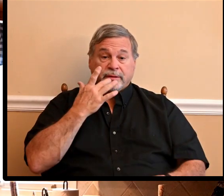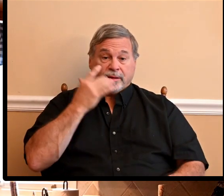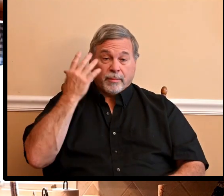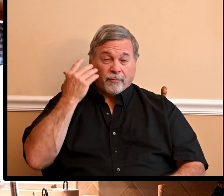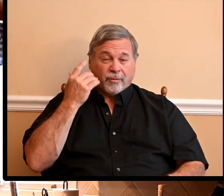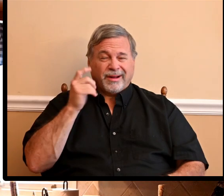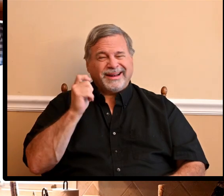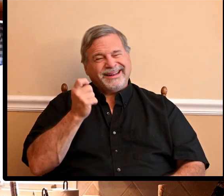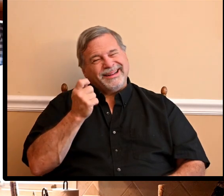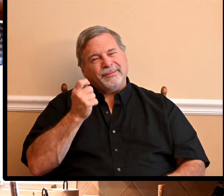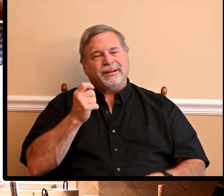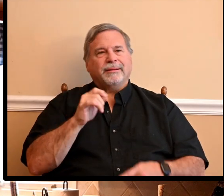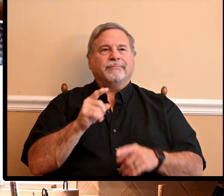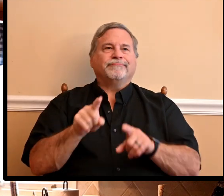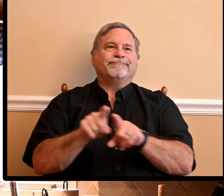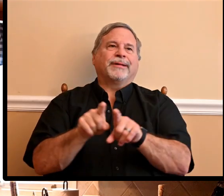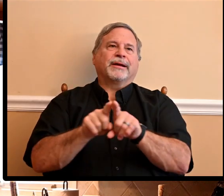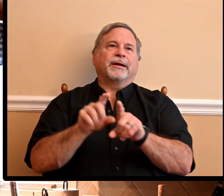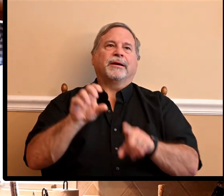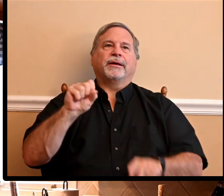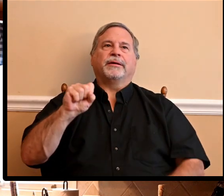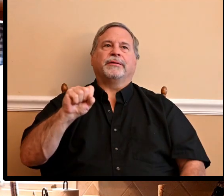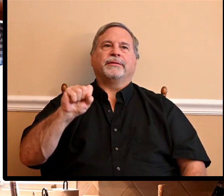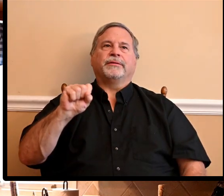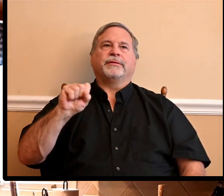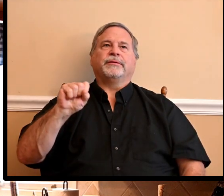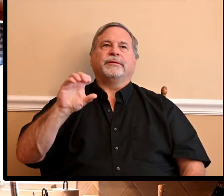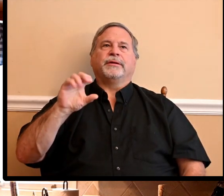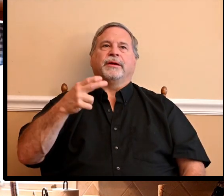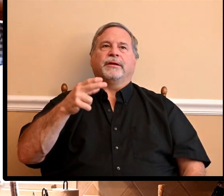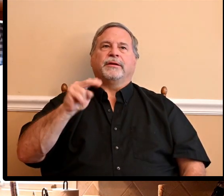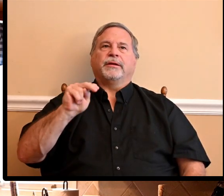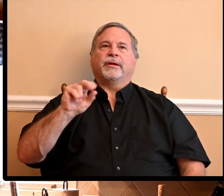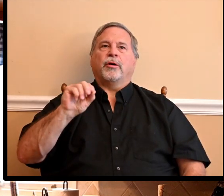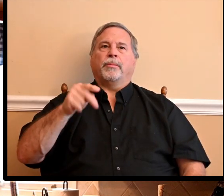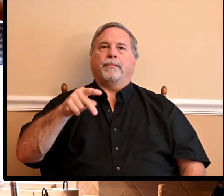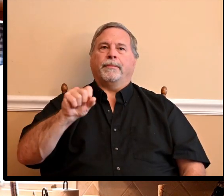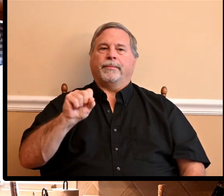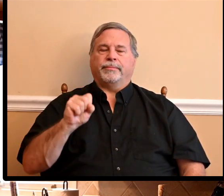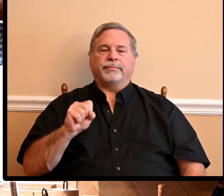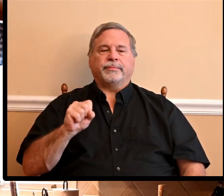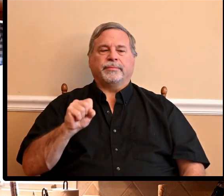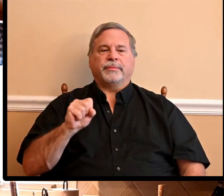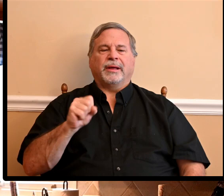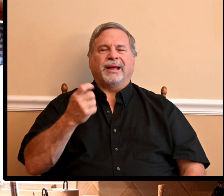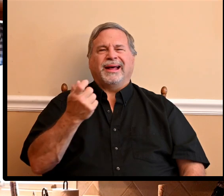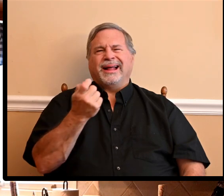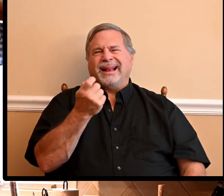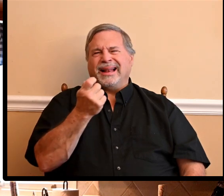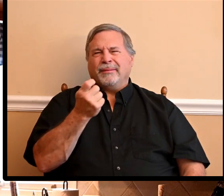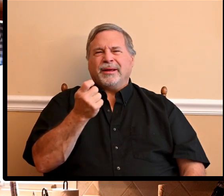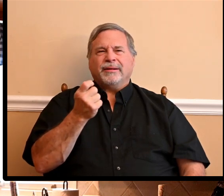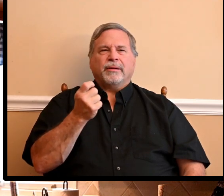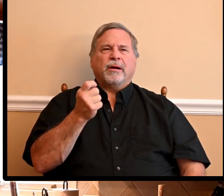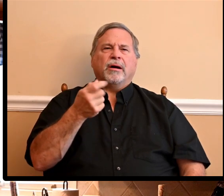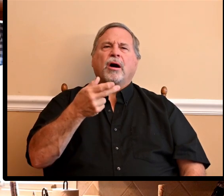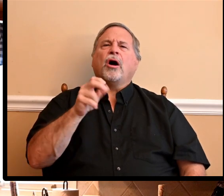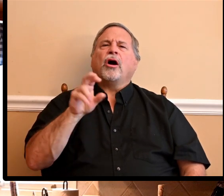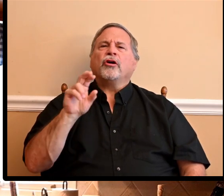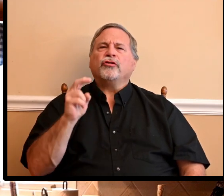before, it's kind of like a schnapps. Some people do think it's a little bit on